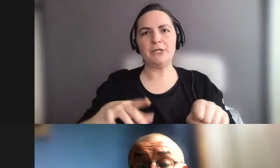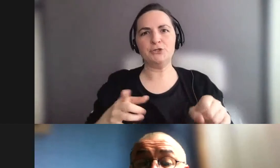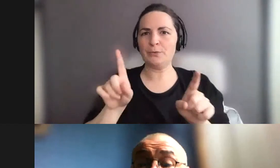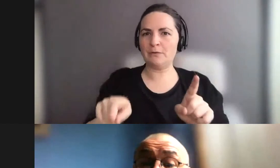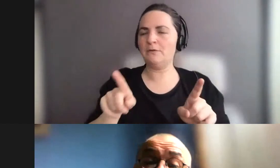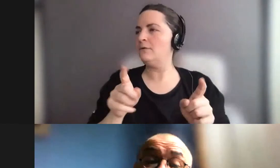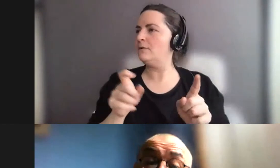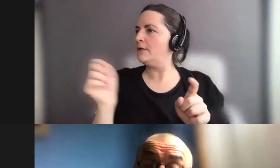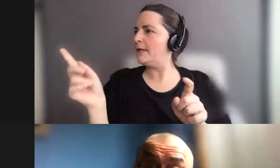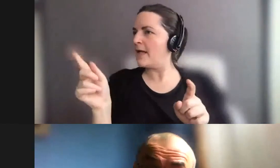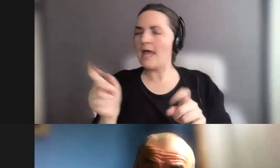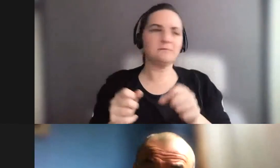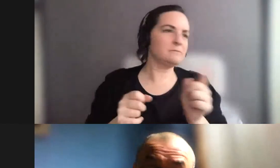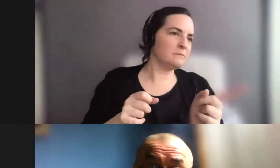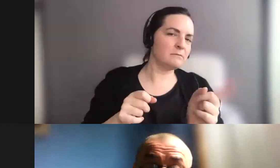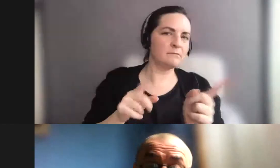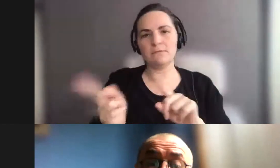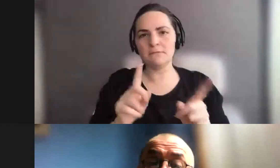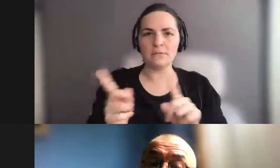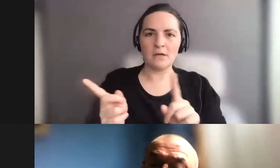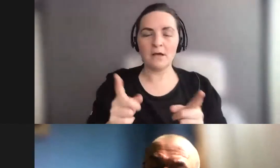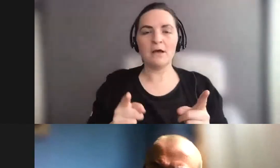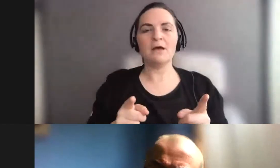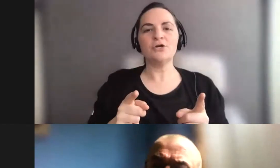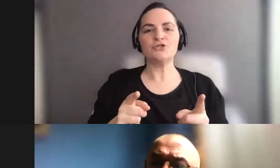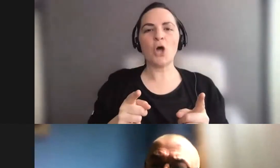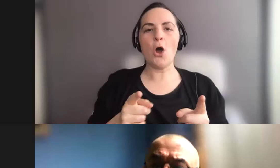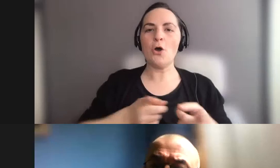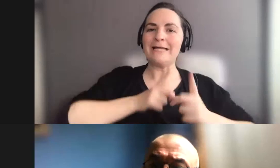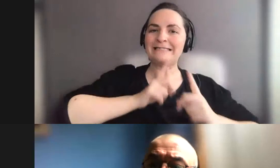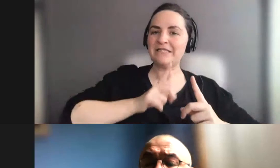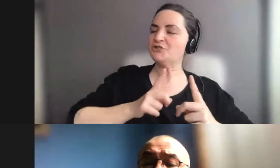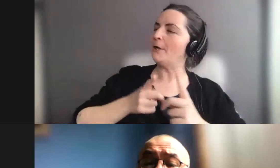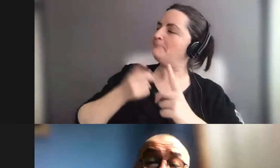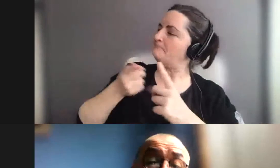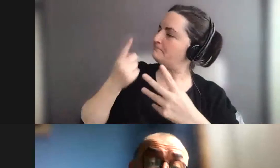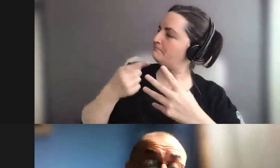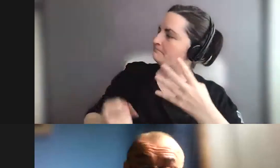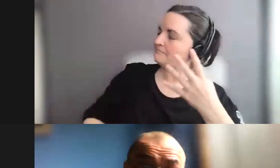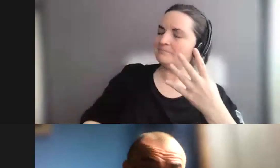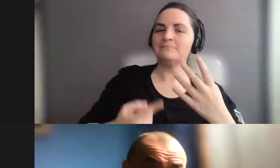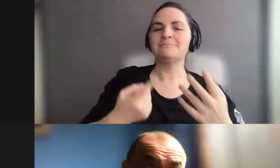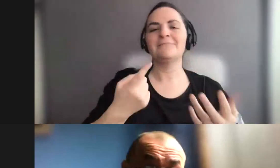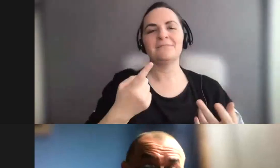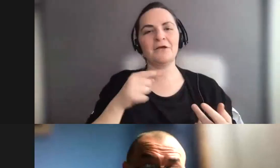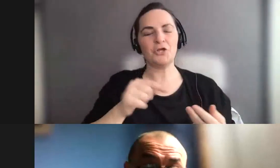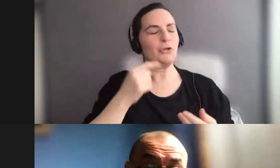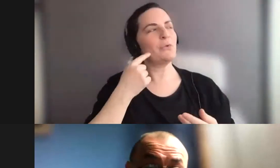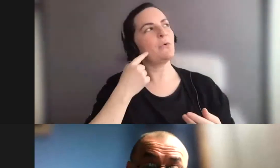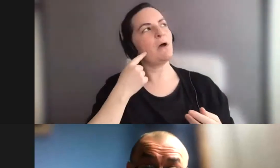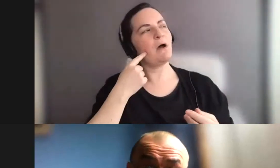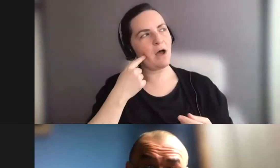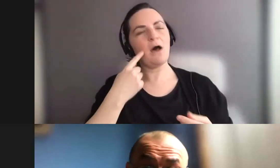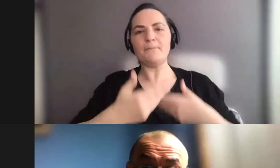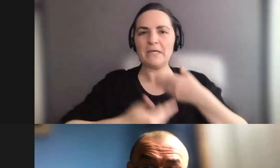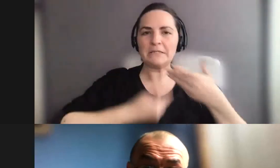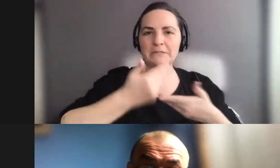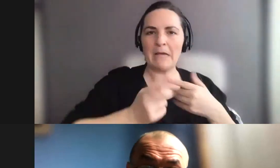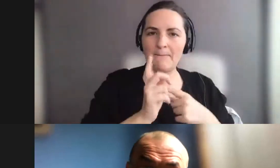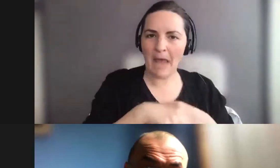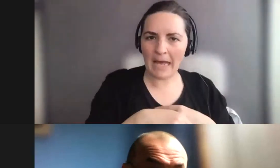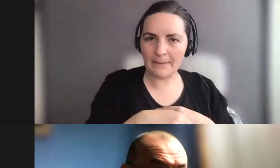doing. So the driving instructor is asking questions and you are thinking about what you need to do and you are explaining that to the driving